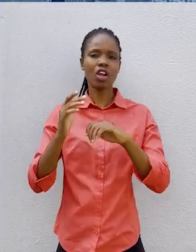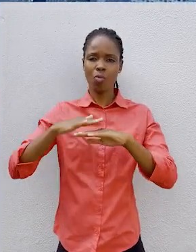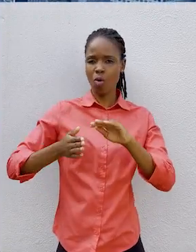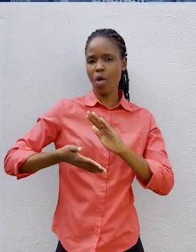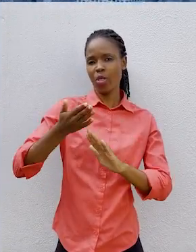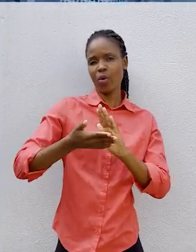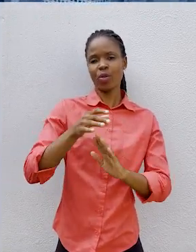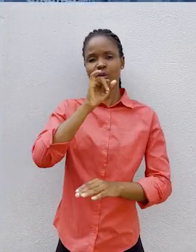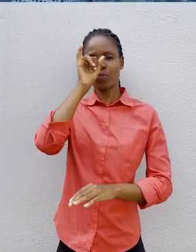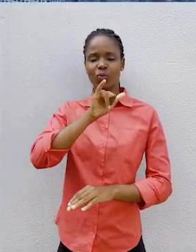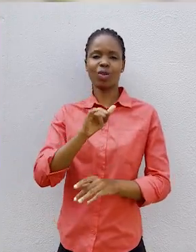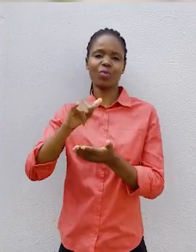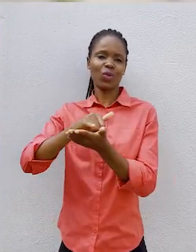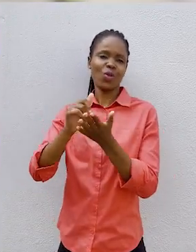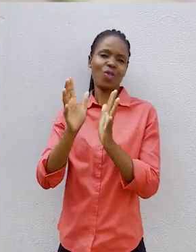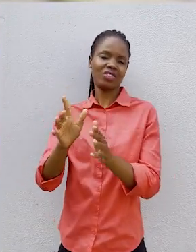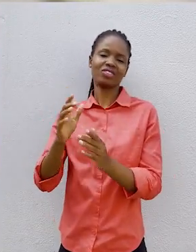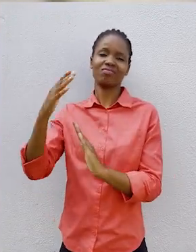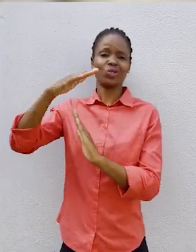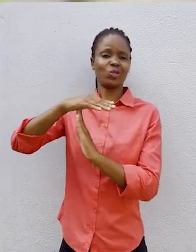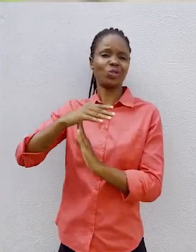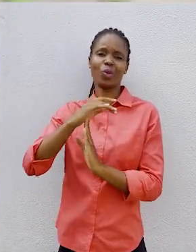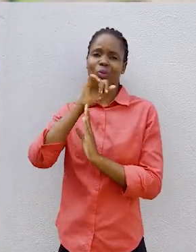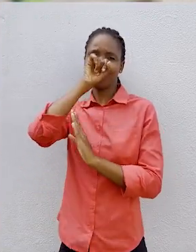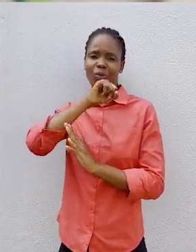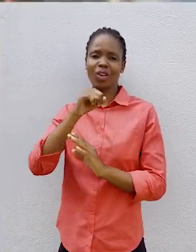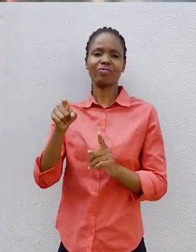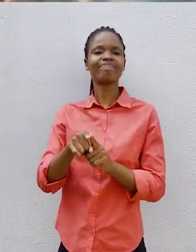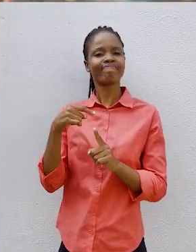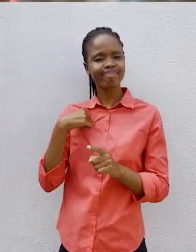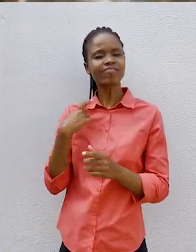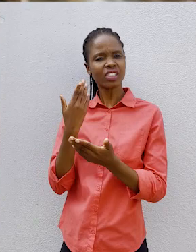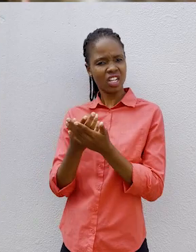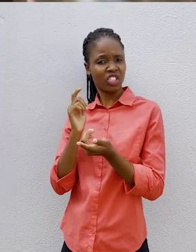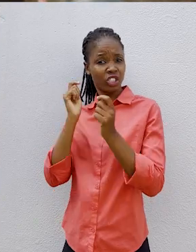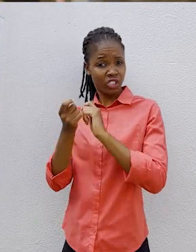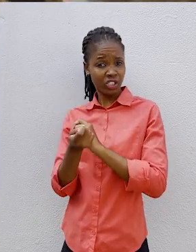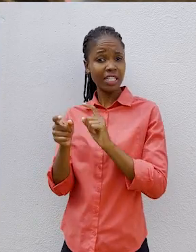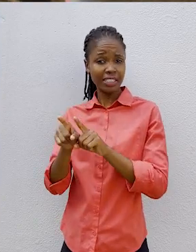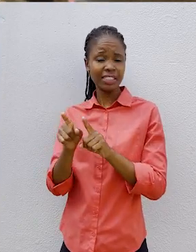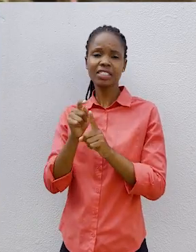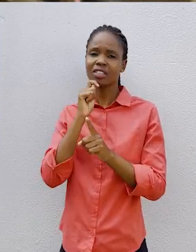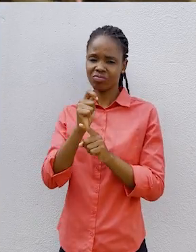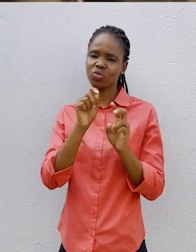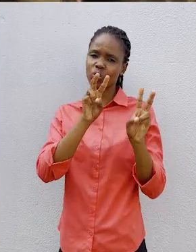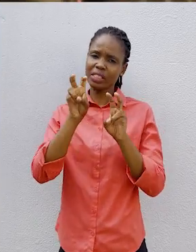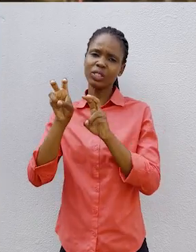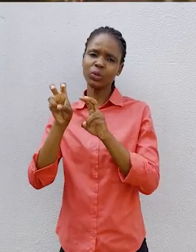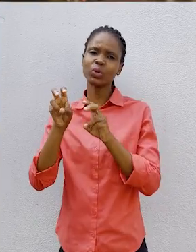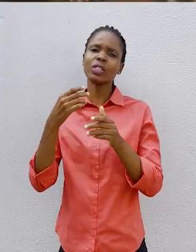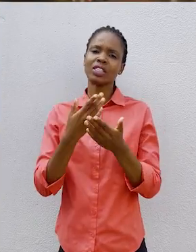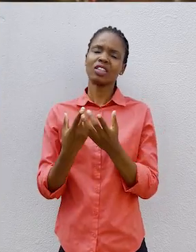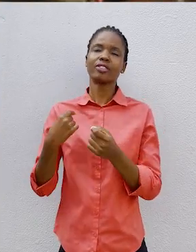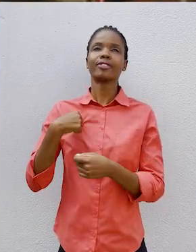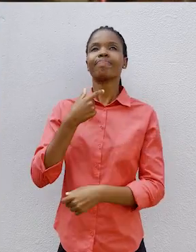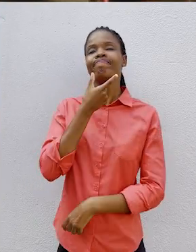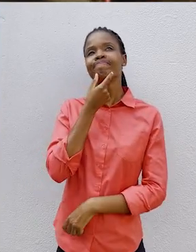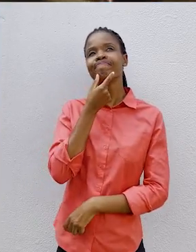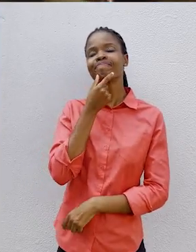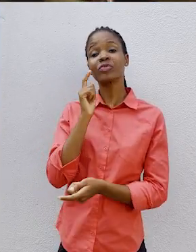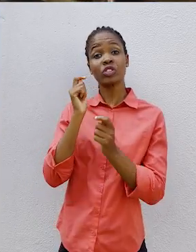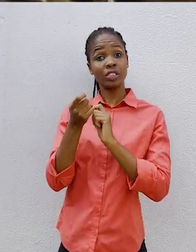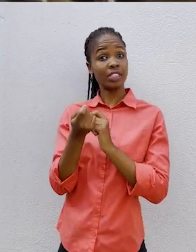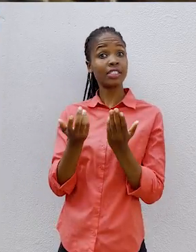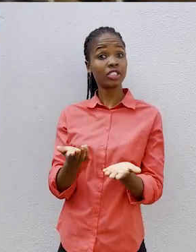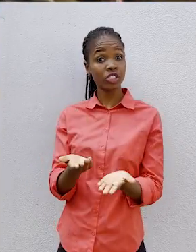and also I love this city, you know what I mean? And it's the greatest city in the world, can't go wrong. In order to like change a certain industry, I would